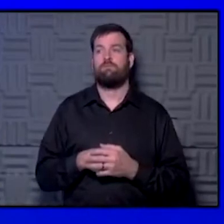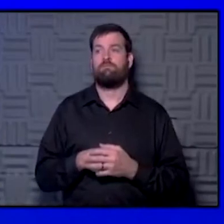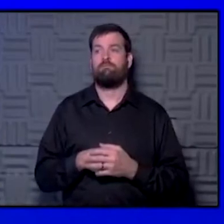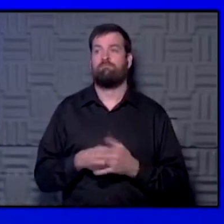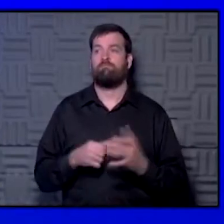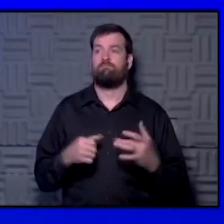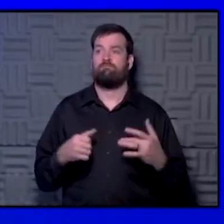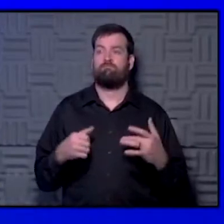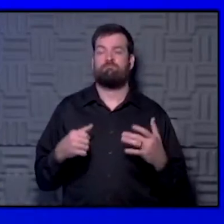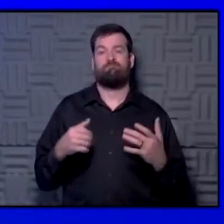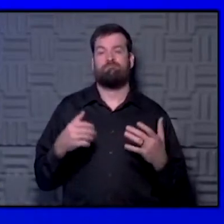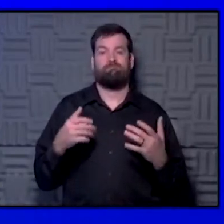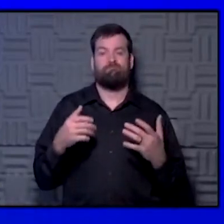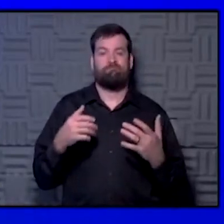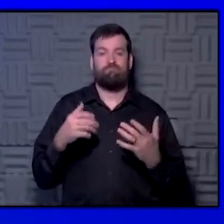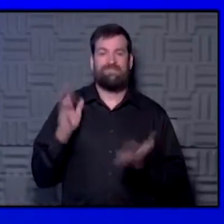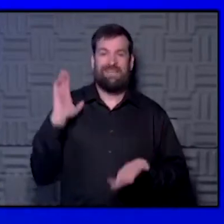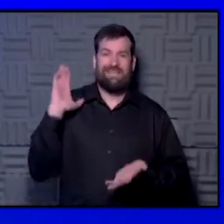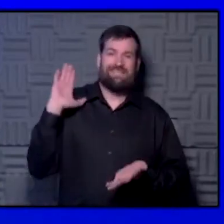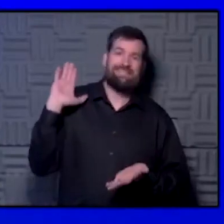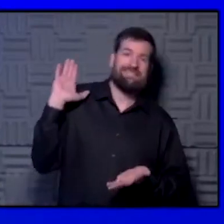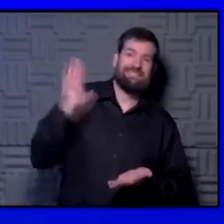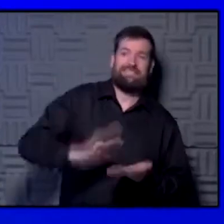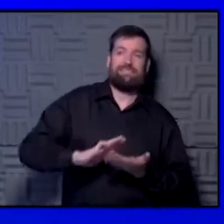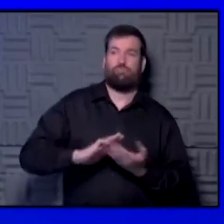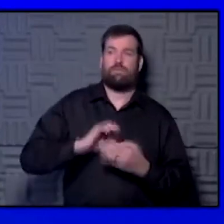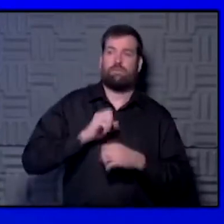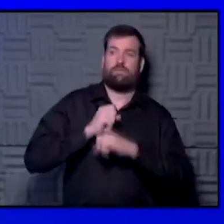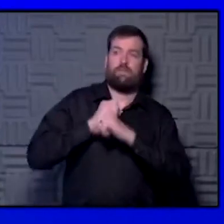tamp down or decrease the immune